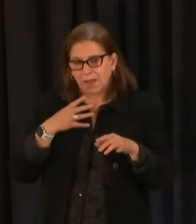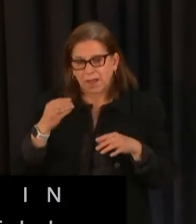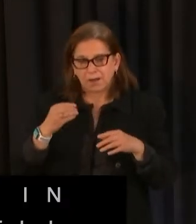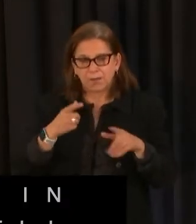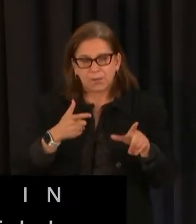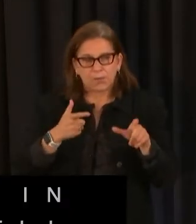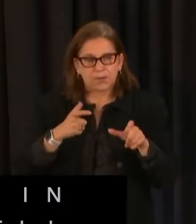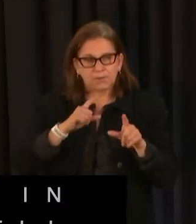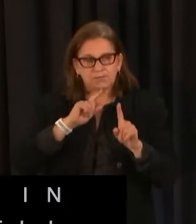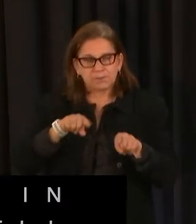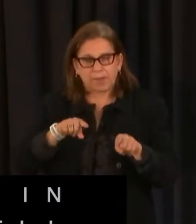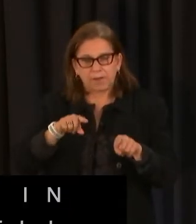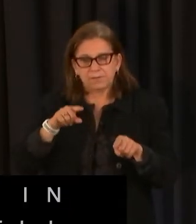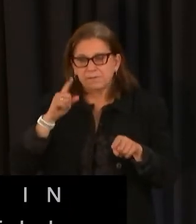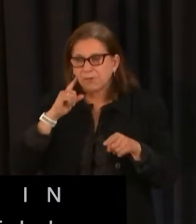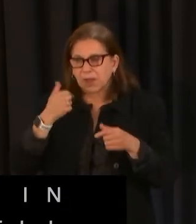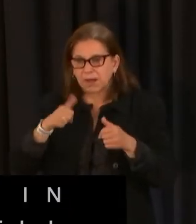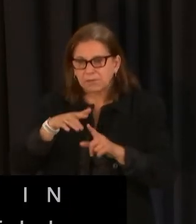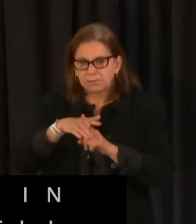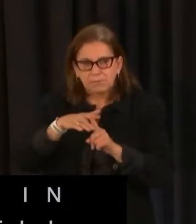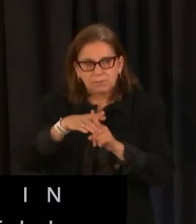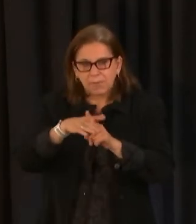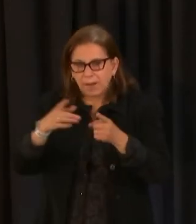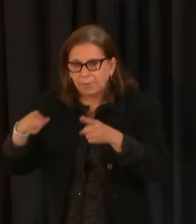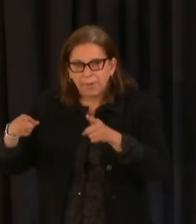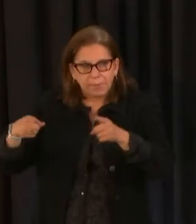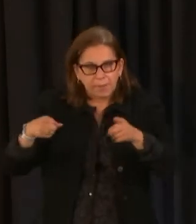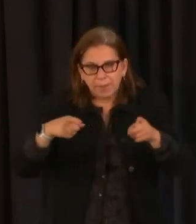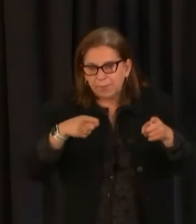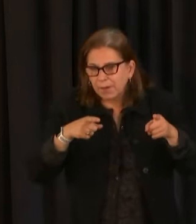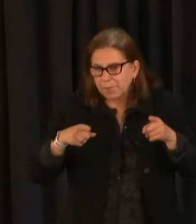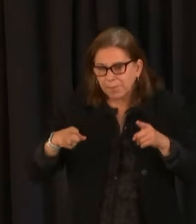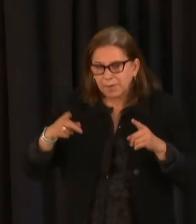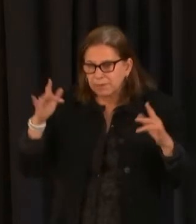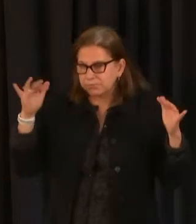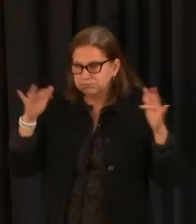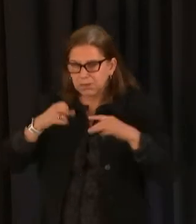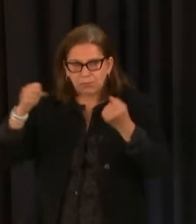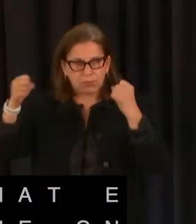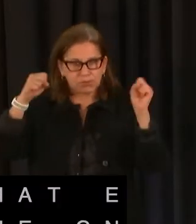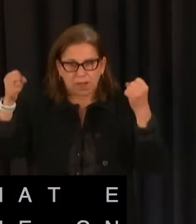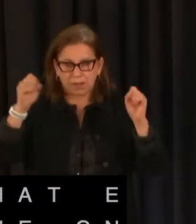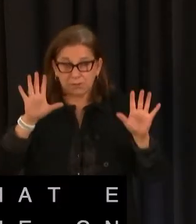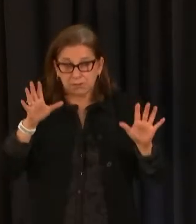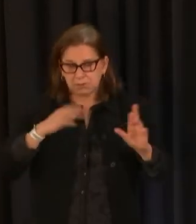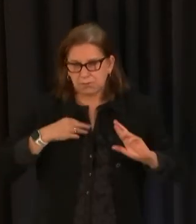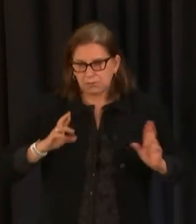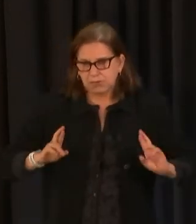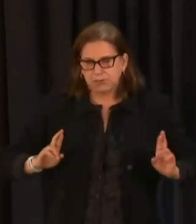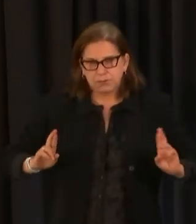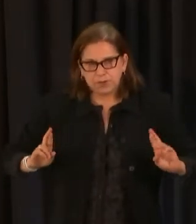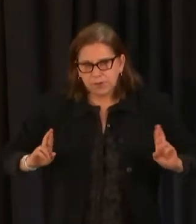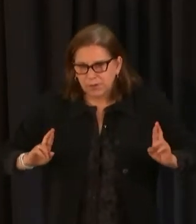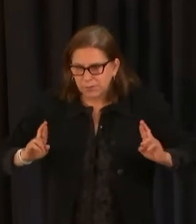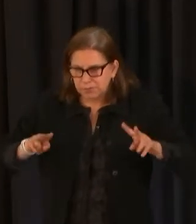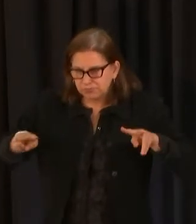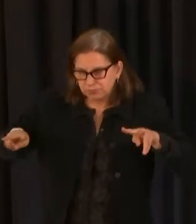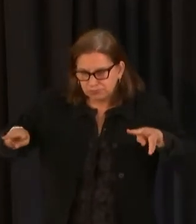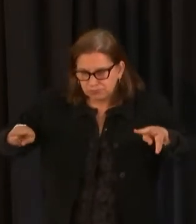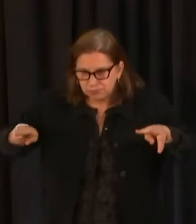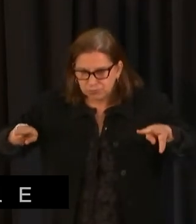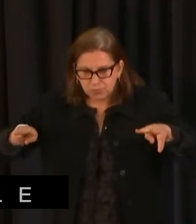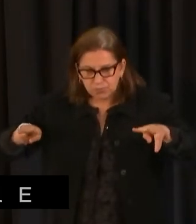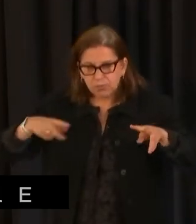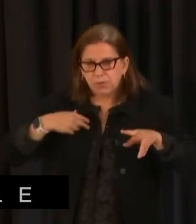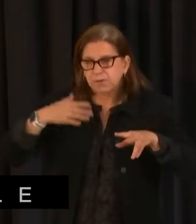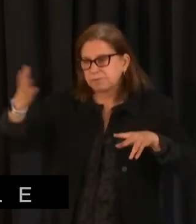can be deployed anywhere in the city in the event of large-scale protests. So again, all precautionary measures and all requests for